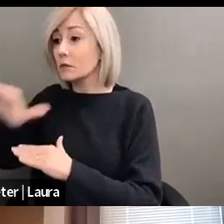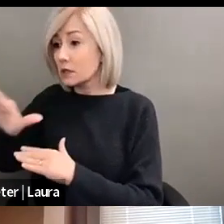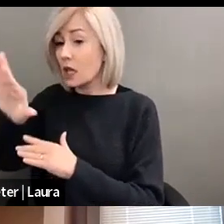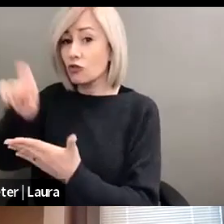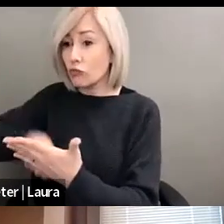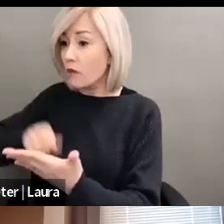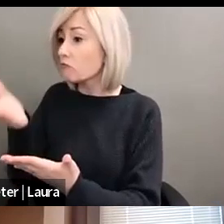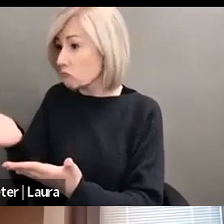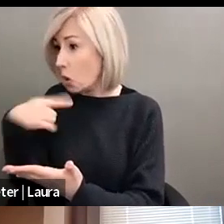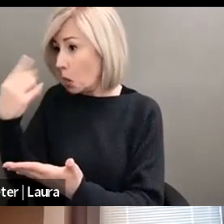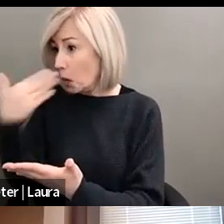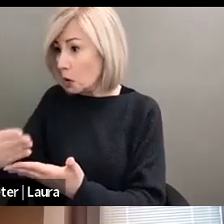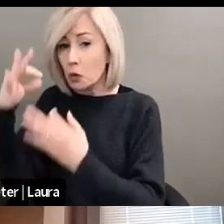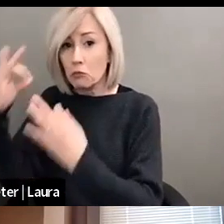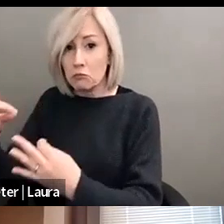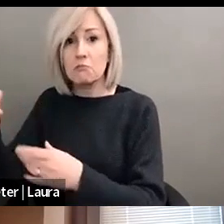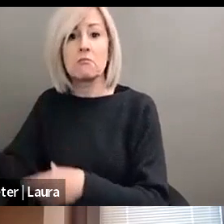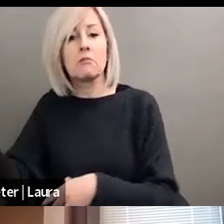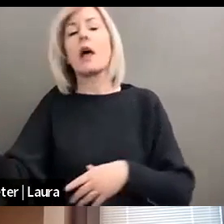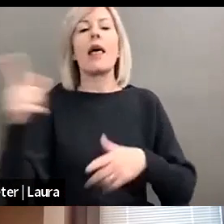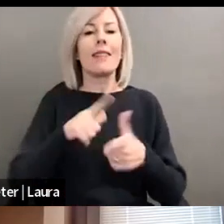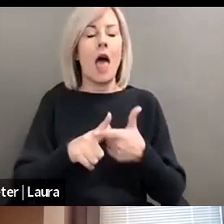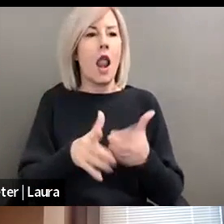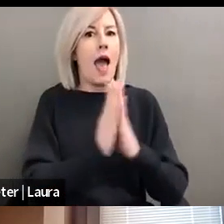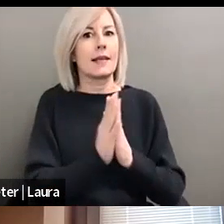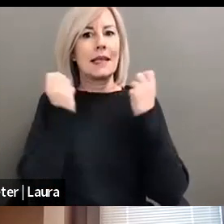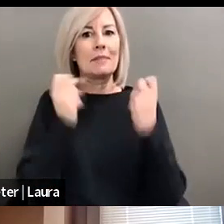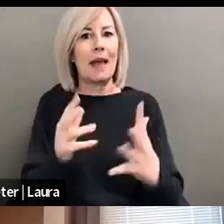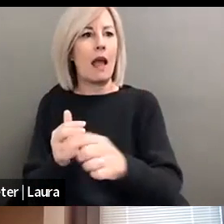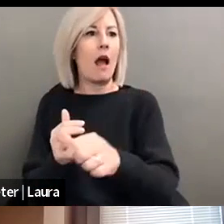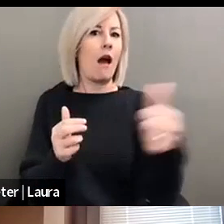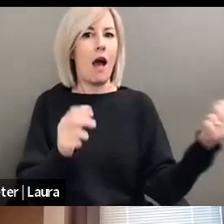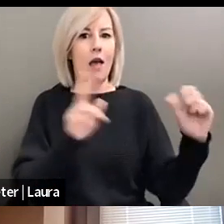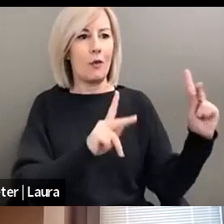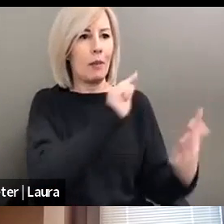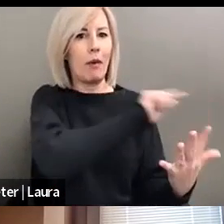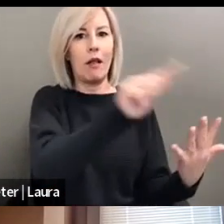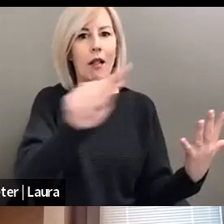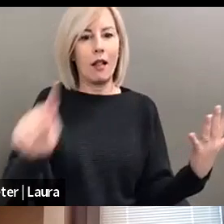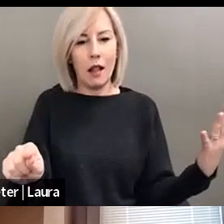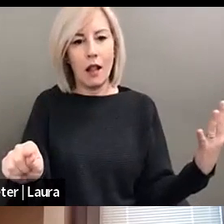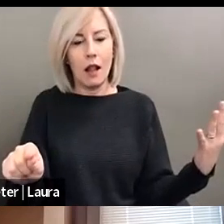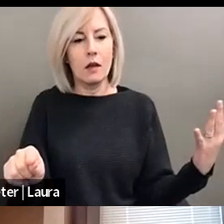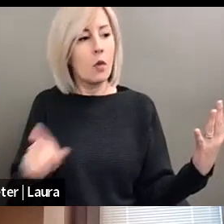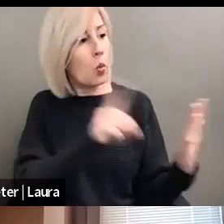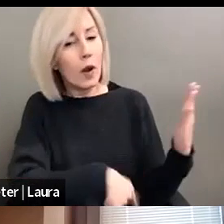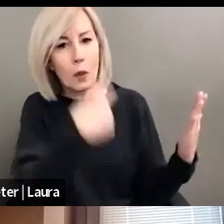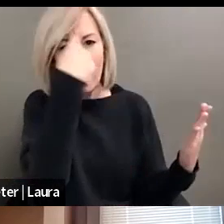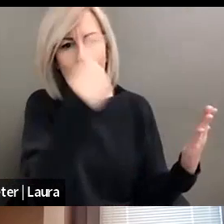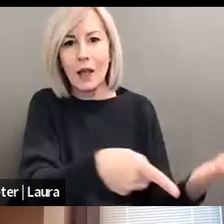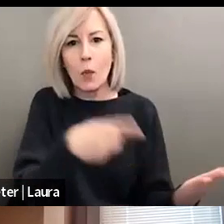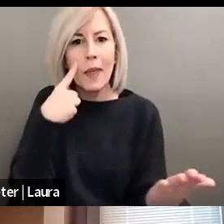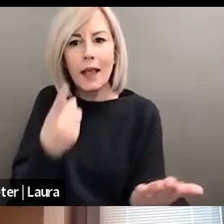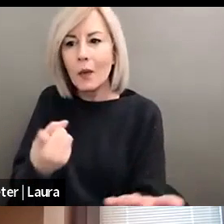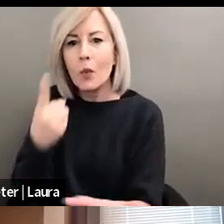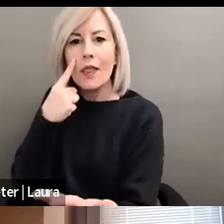look good? And then asking a number of other people along the way, what do you think about this? Let's have